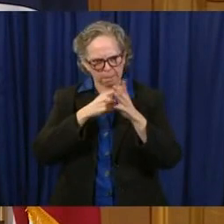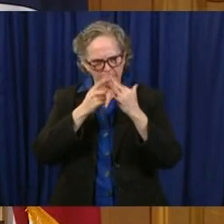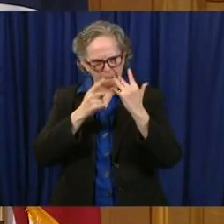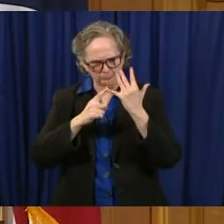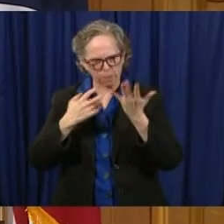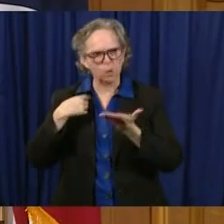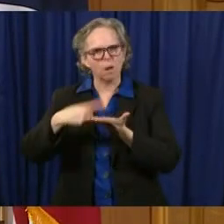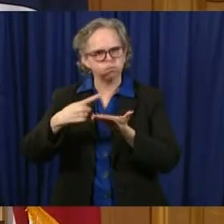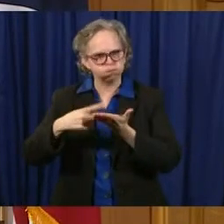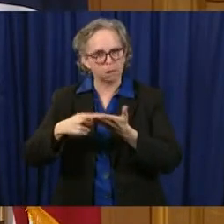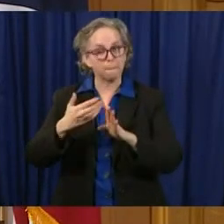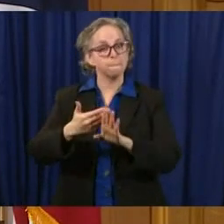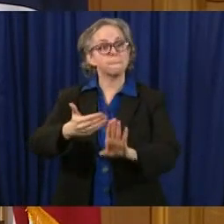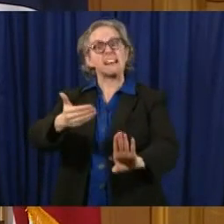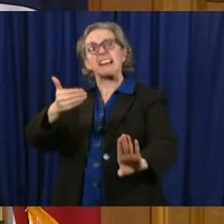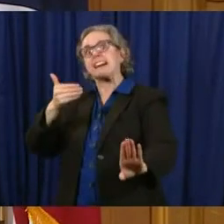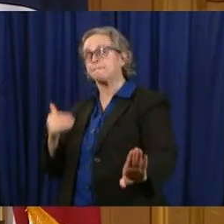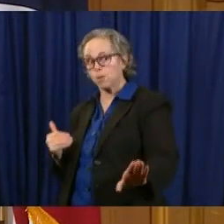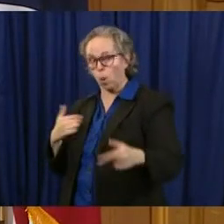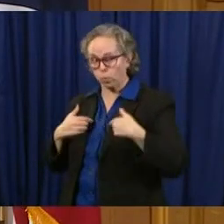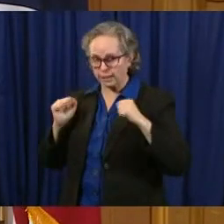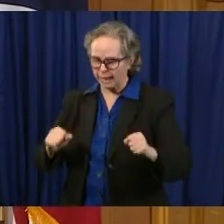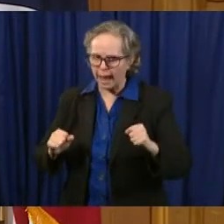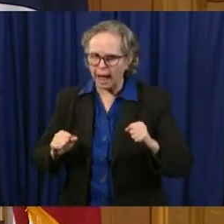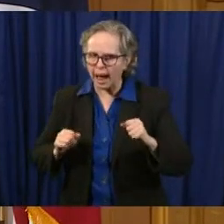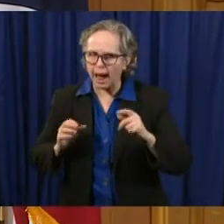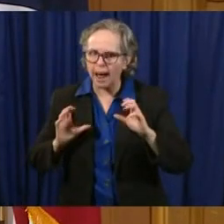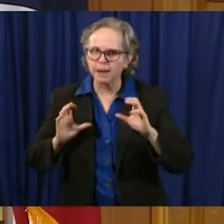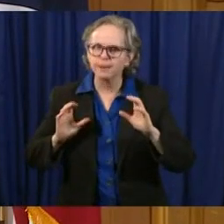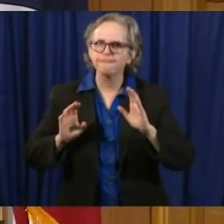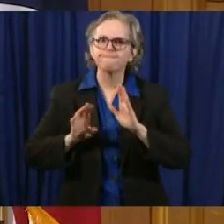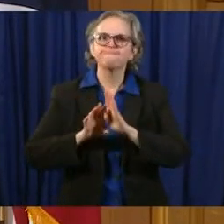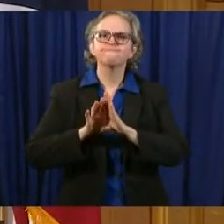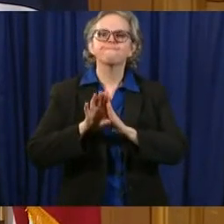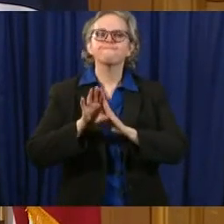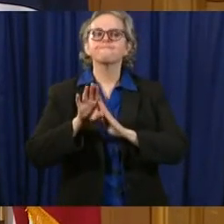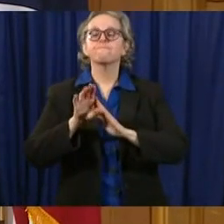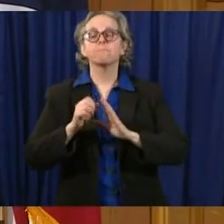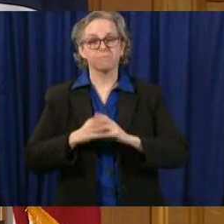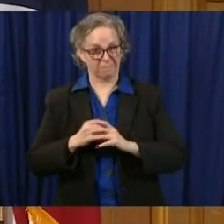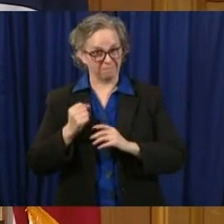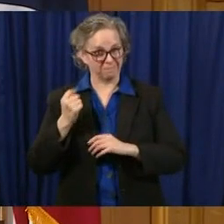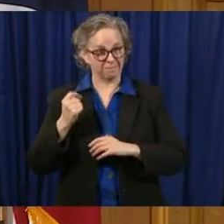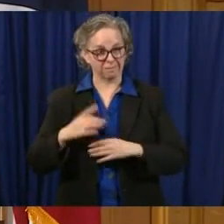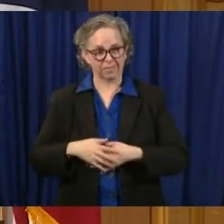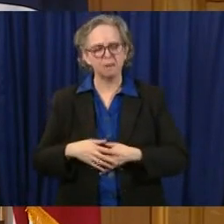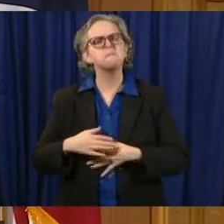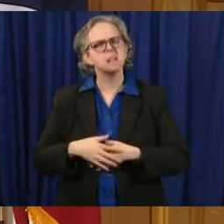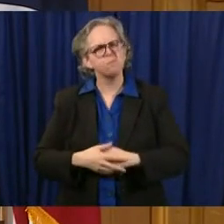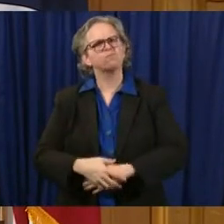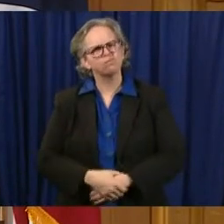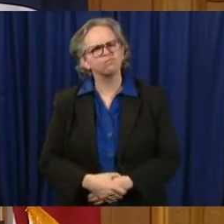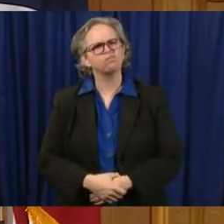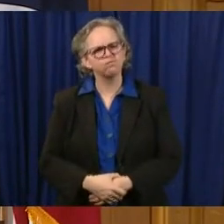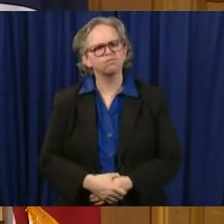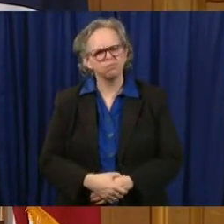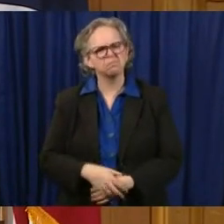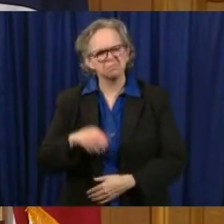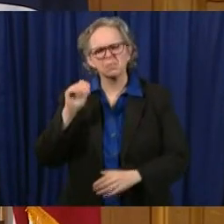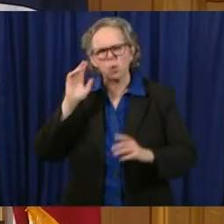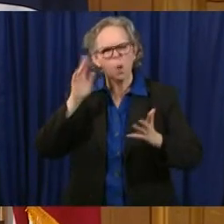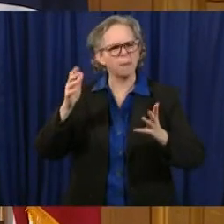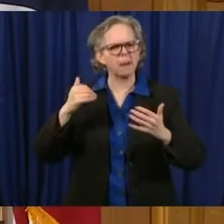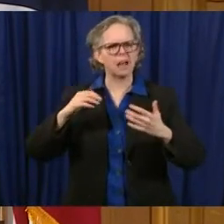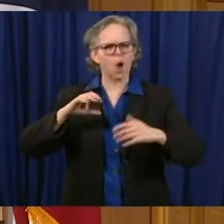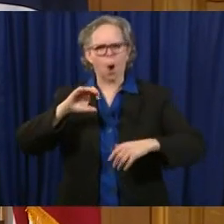it is a work in progress. I think that what we come up with will be an Ohio plan,